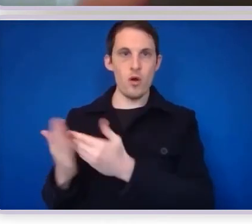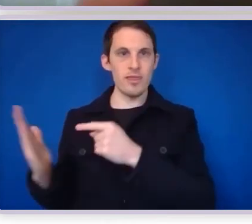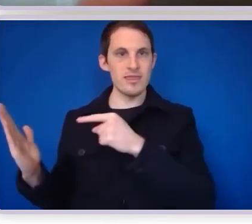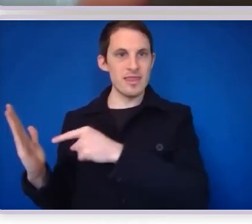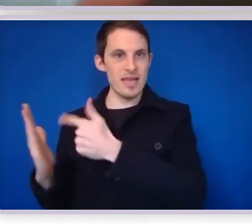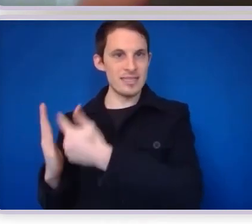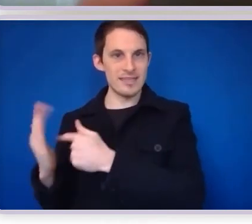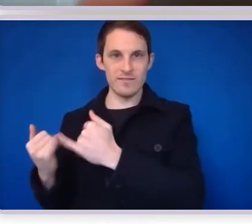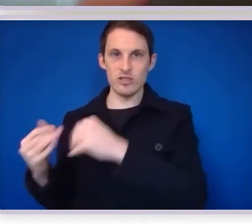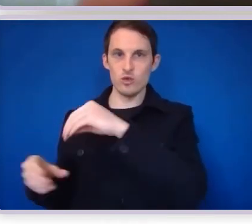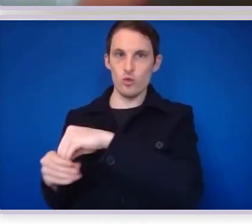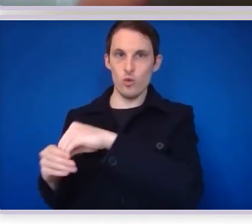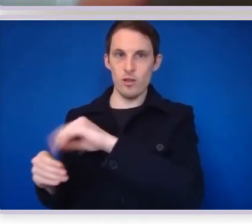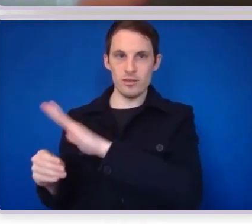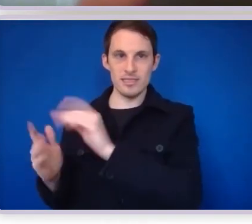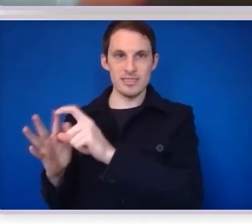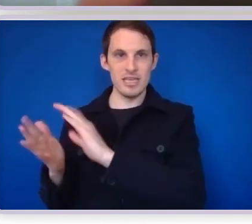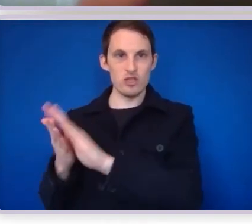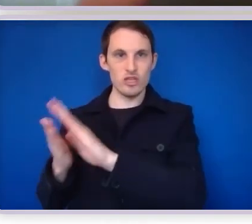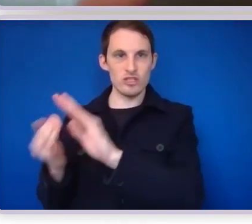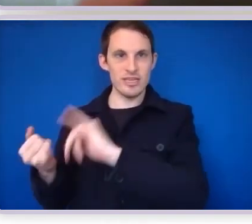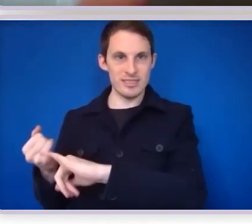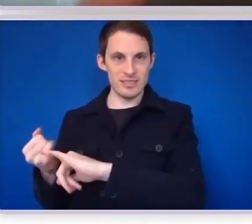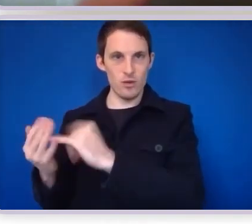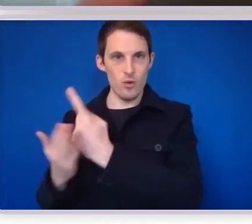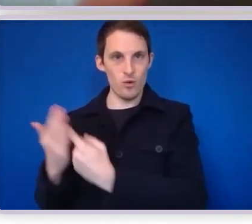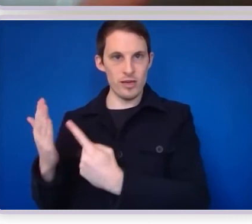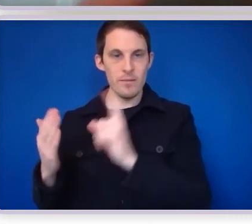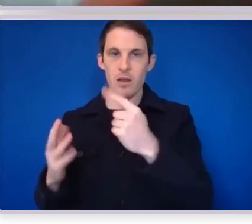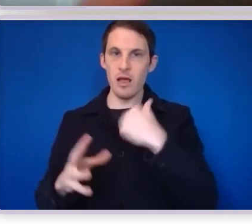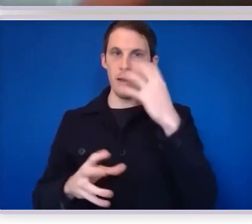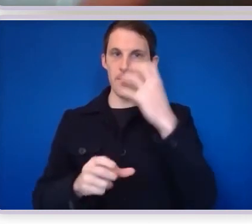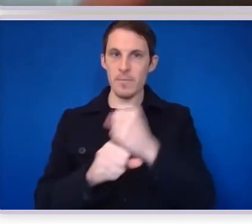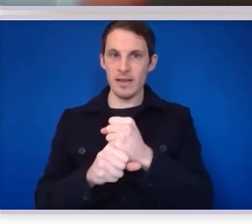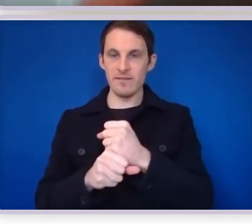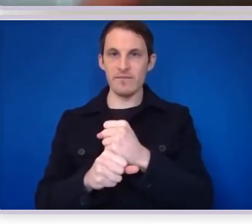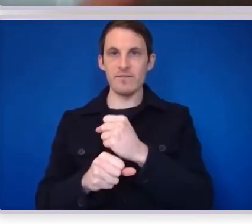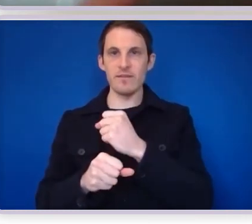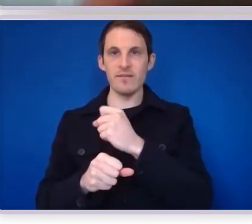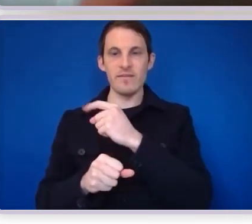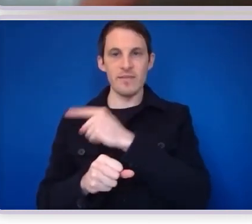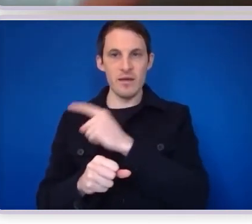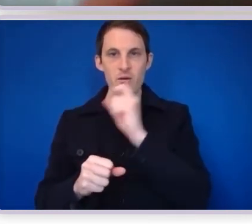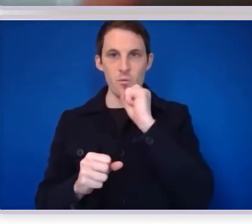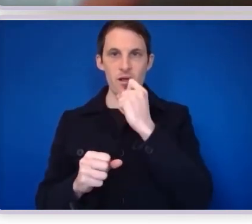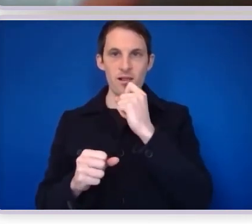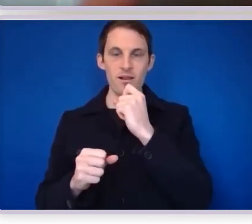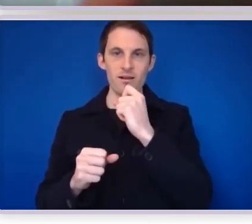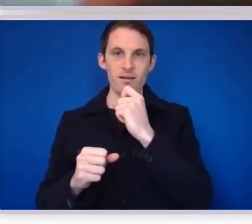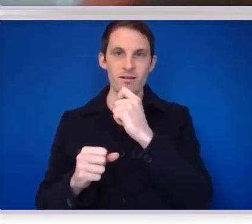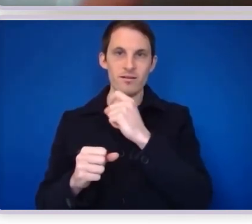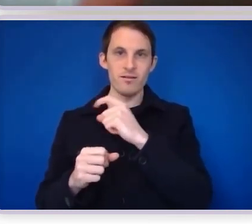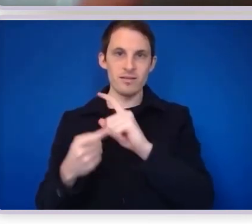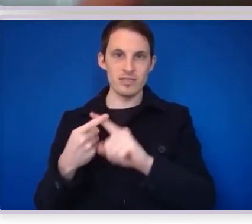to DHHS, but I believe that will continue to form part of worker screening